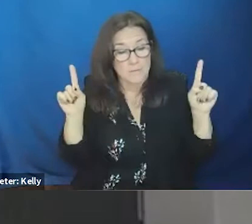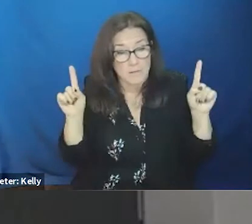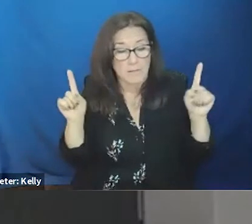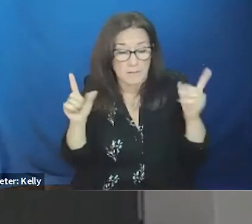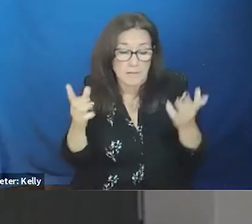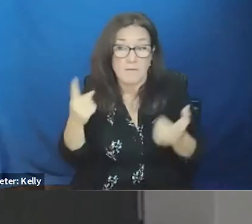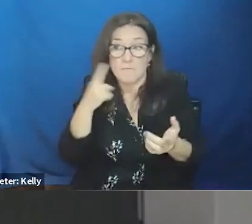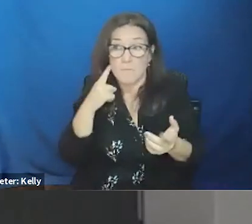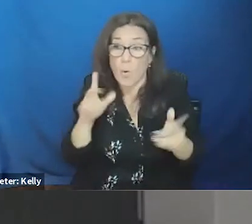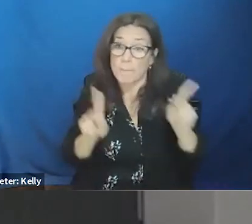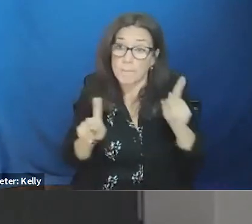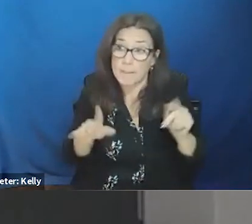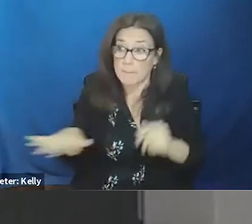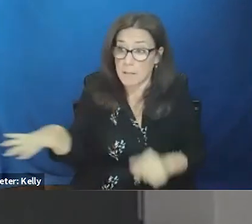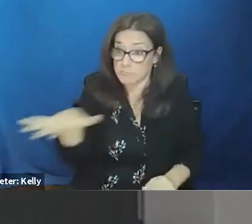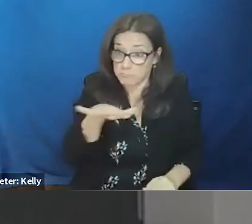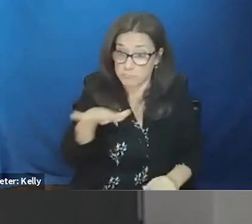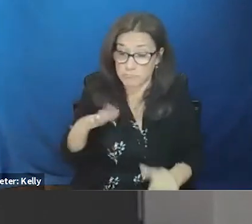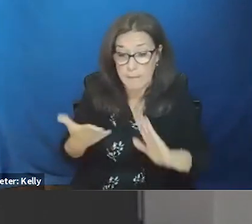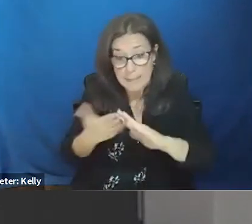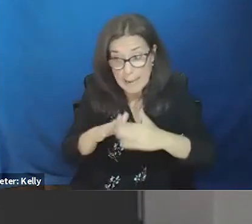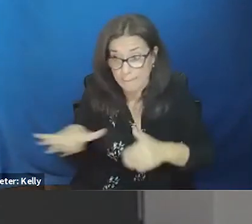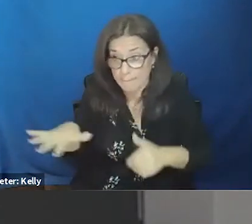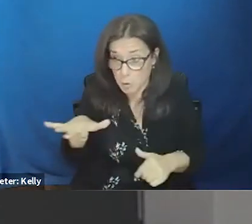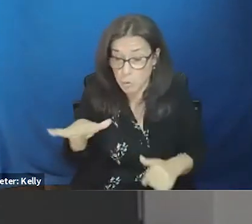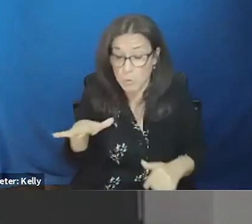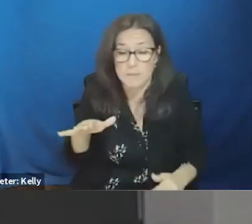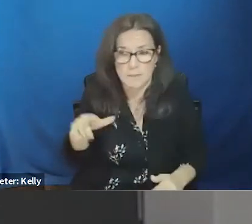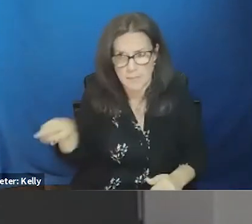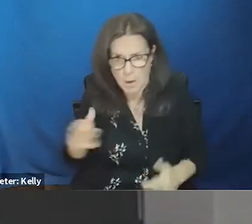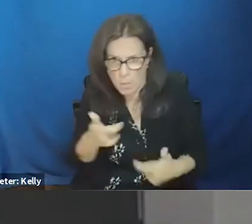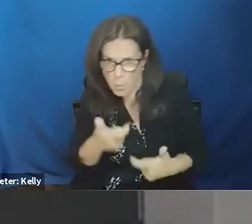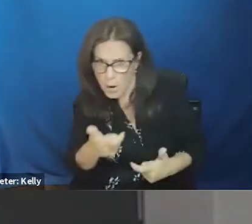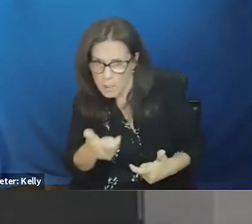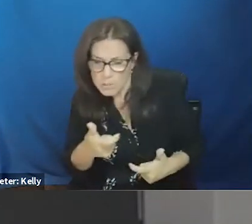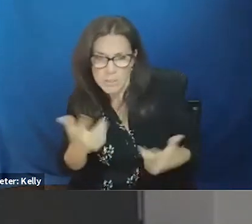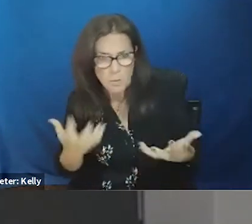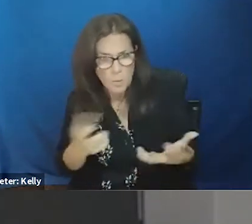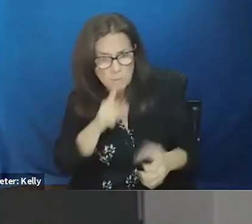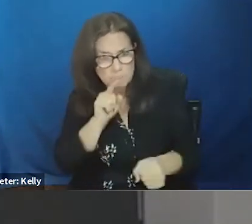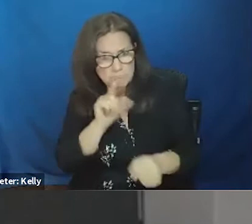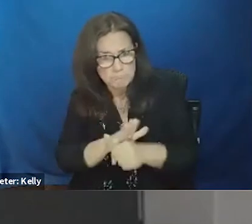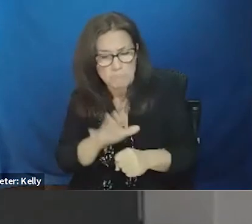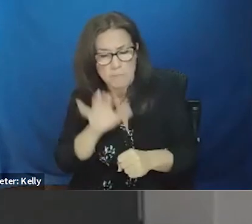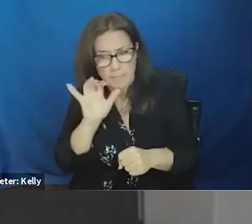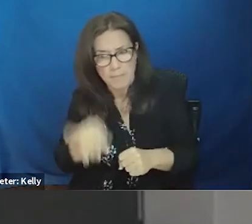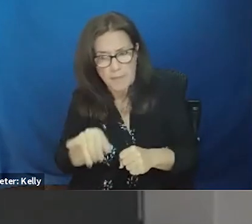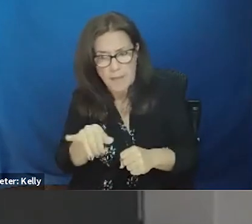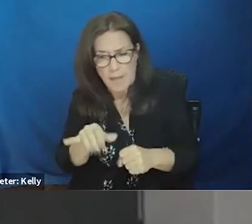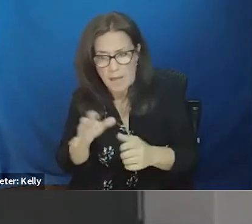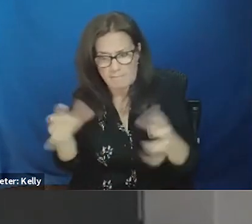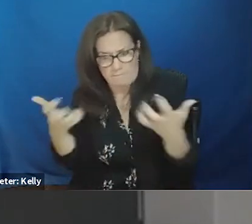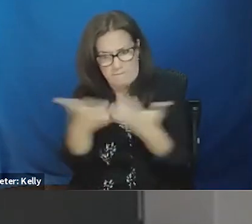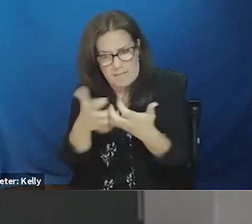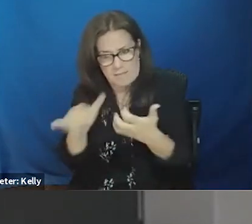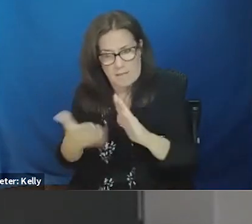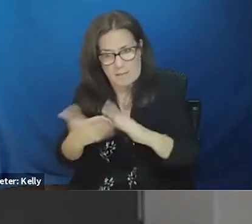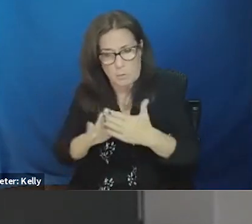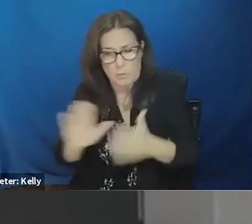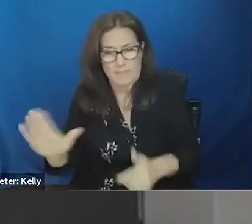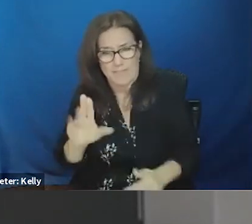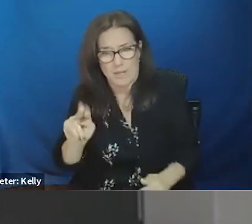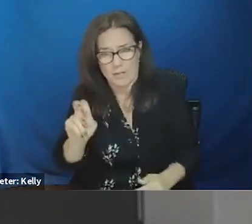and others who are really watching this and want to make sure that it suits the needs of the community, how can